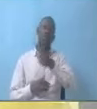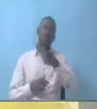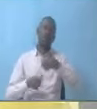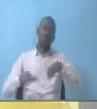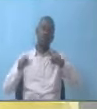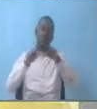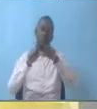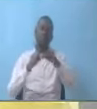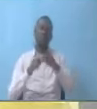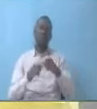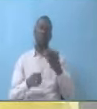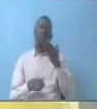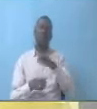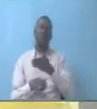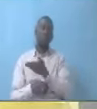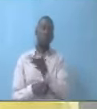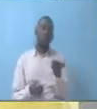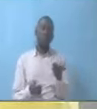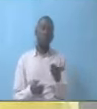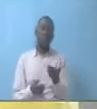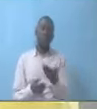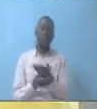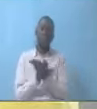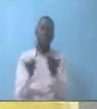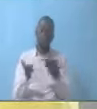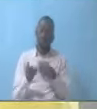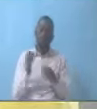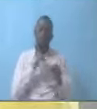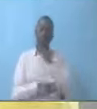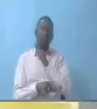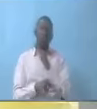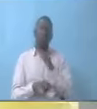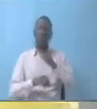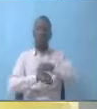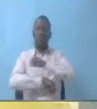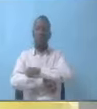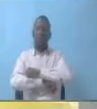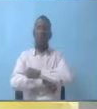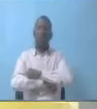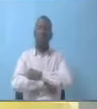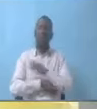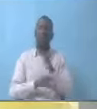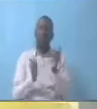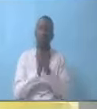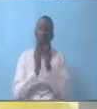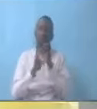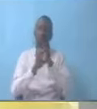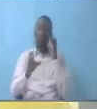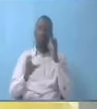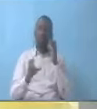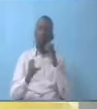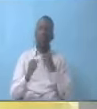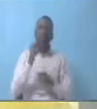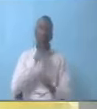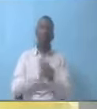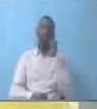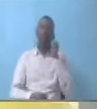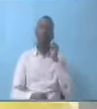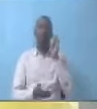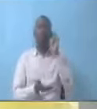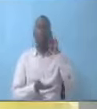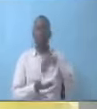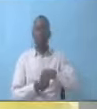Yilitenda. From where we return to Soma to catch the GPTC bus back to Banjul. Pour nak dawal di dawali bus bi pour ñu ñib ci wat